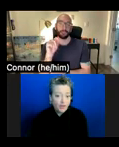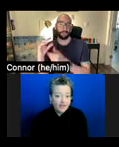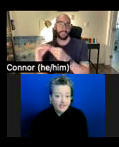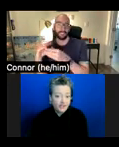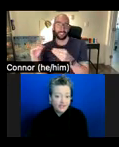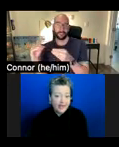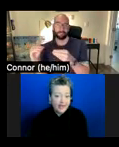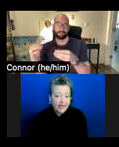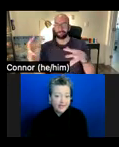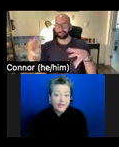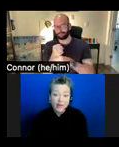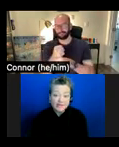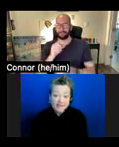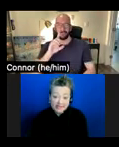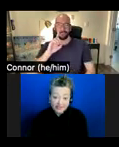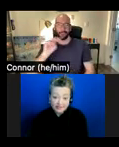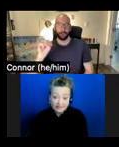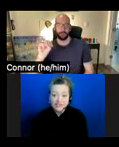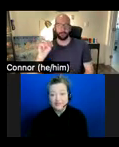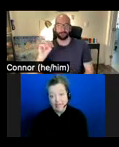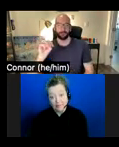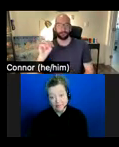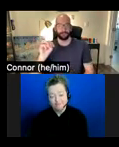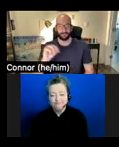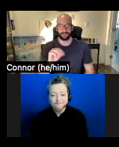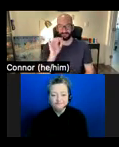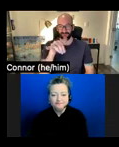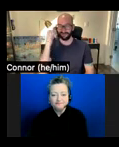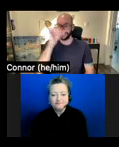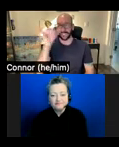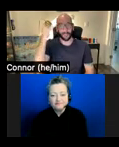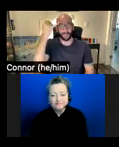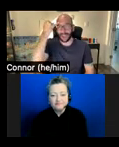I wanted to look at direct messaging. So DMing.